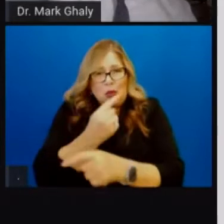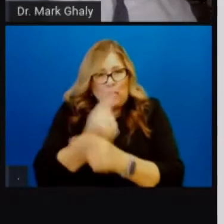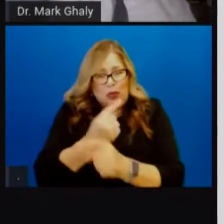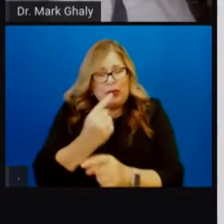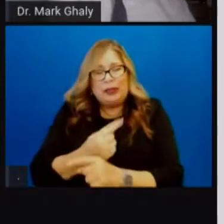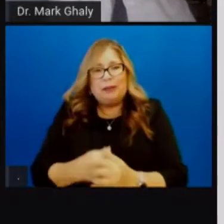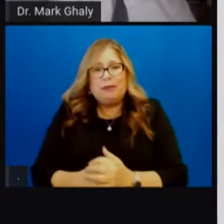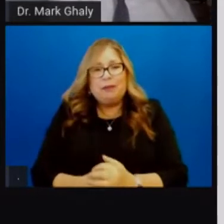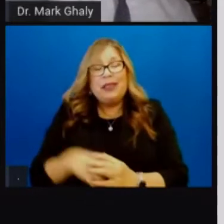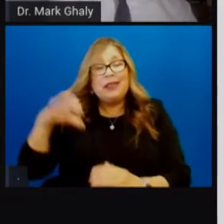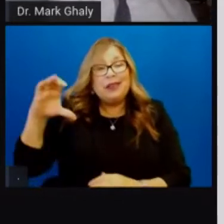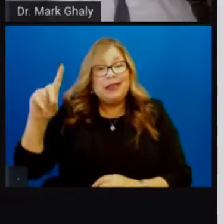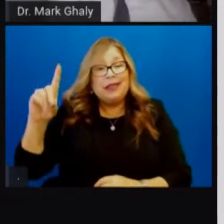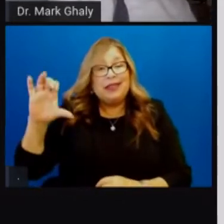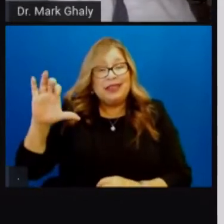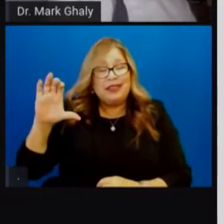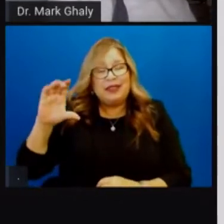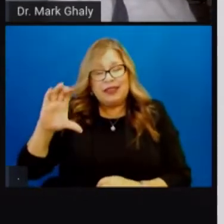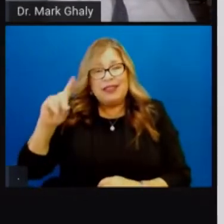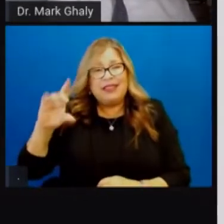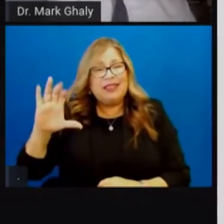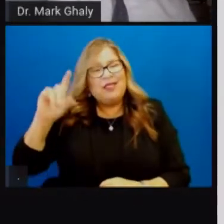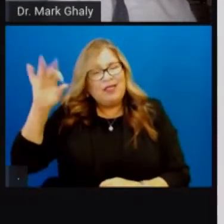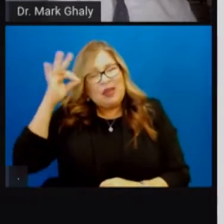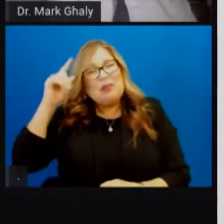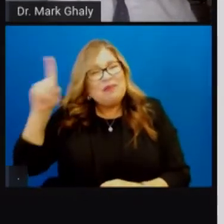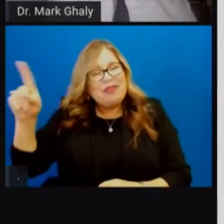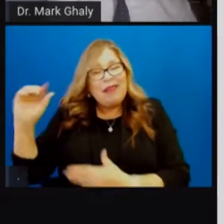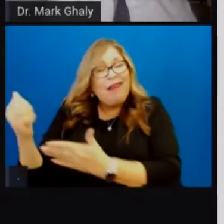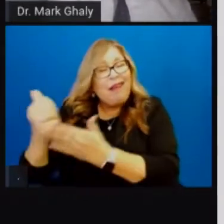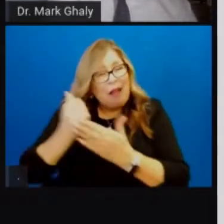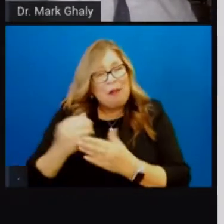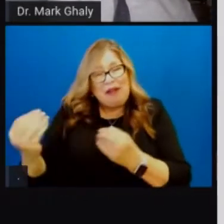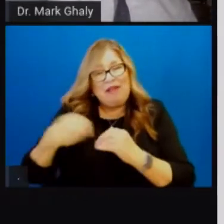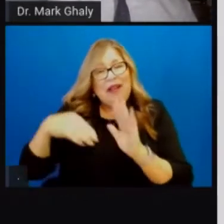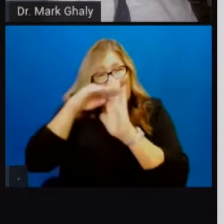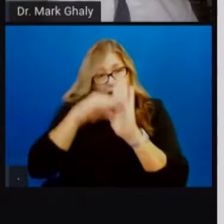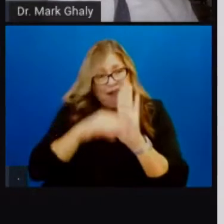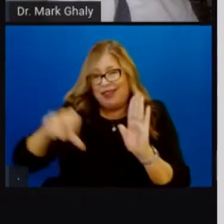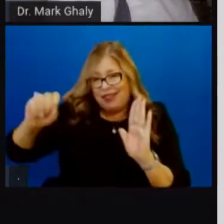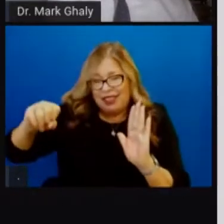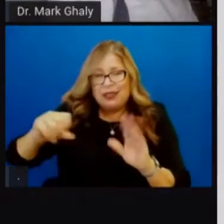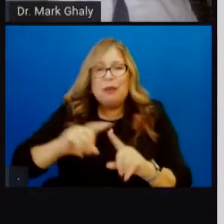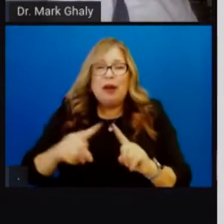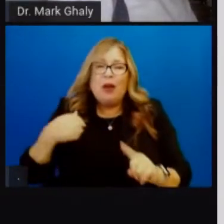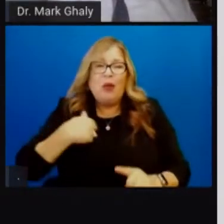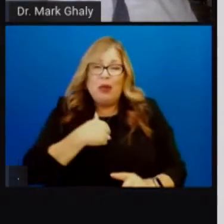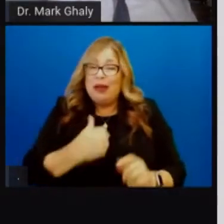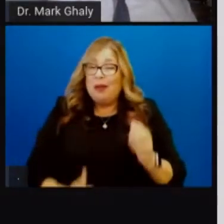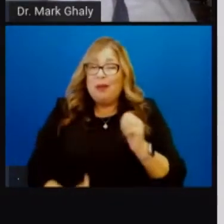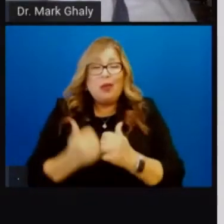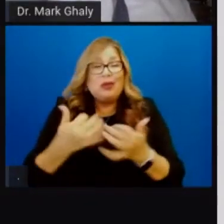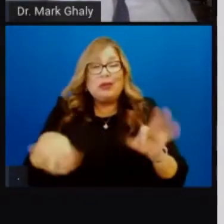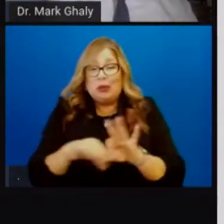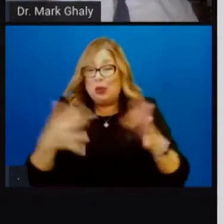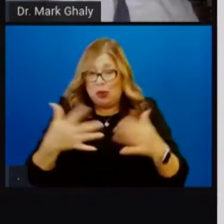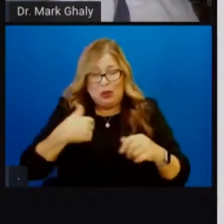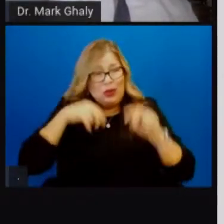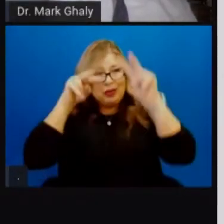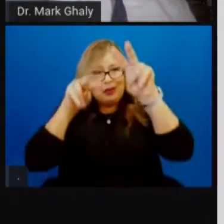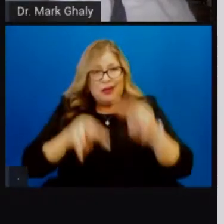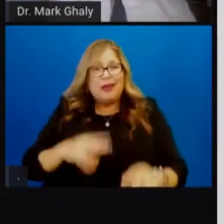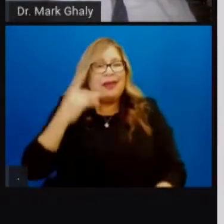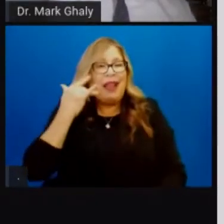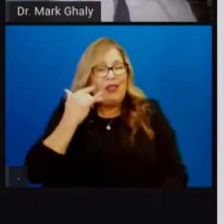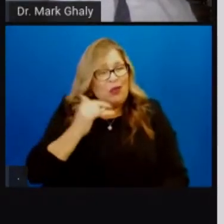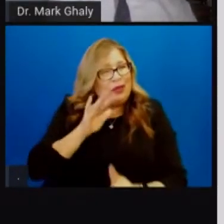always helpful in helping guide a framework for us, but we will continue to take California's conditions into account